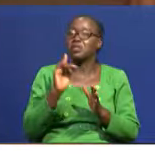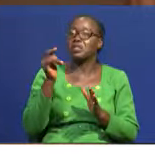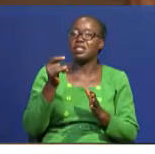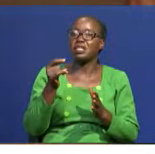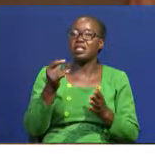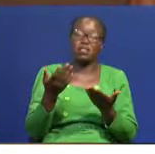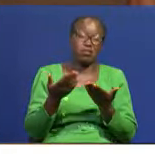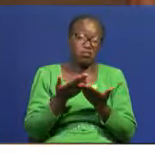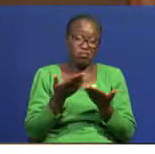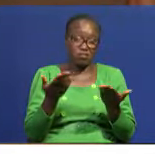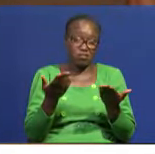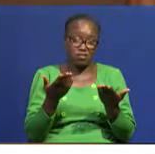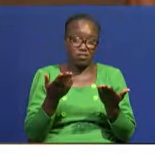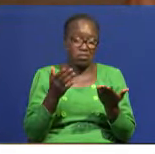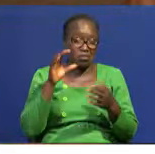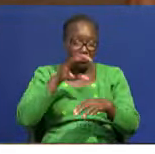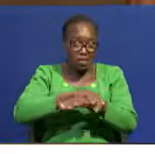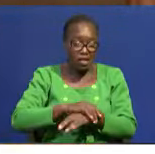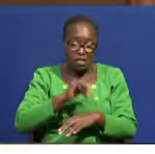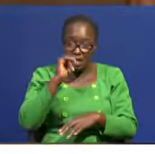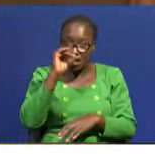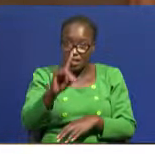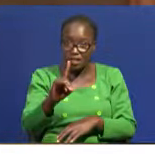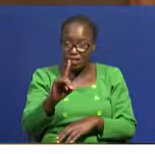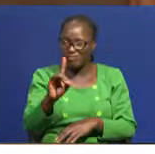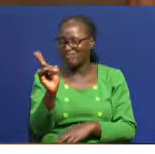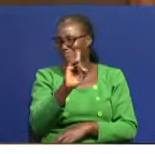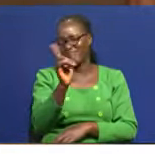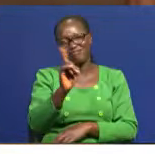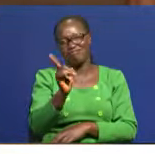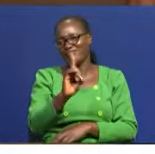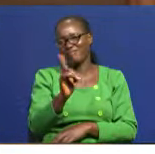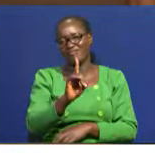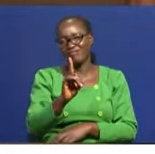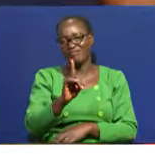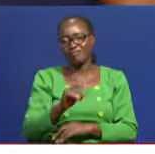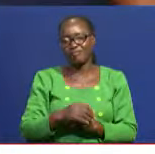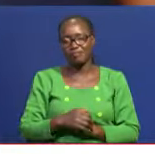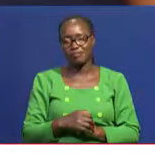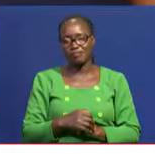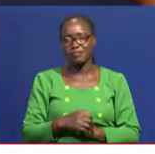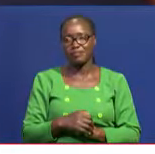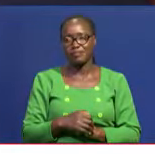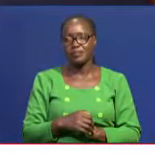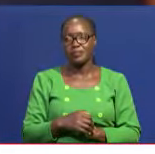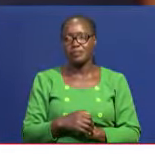mean that you can acquire citizenship or you can acquire our documents.